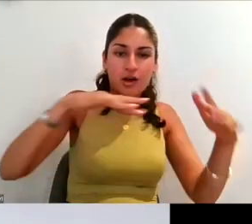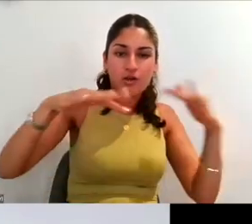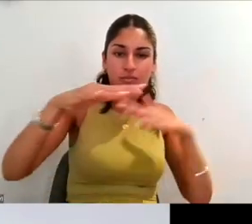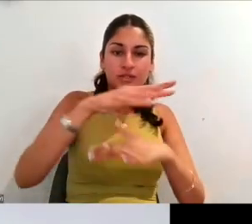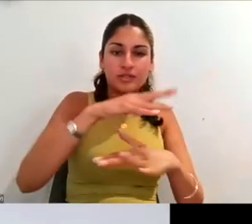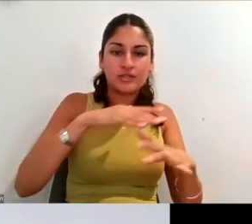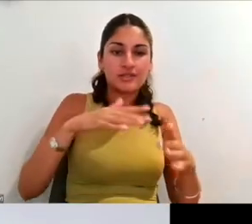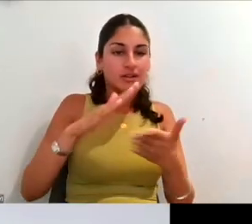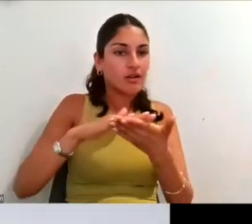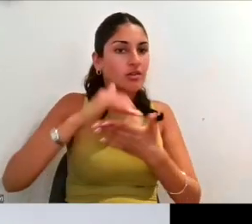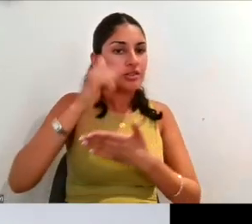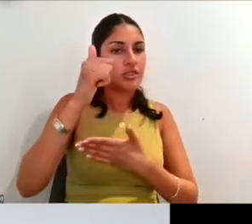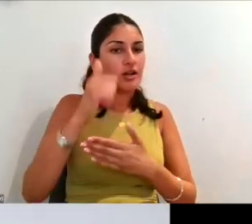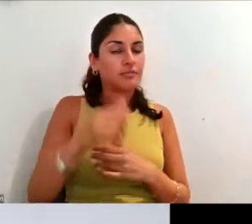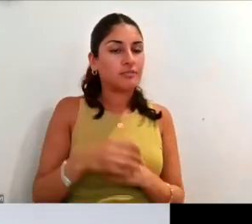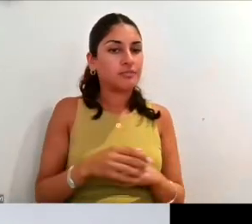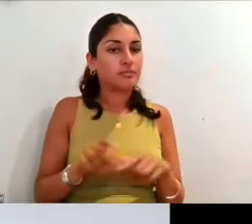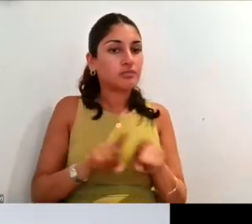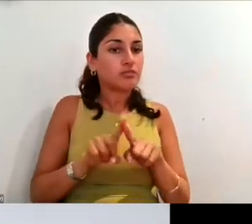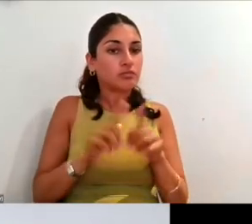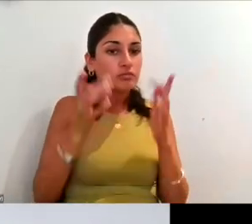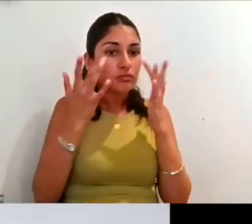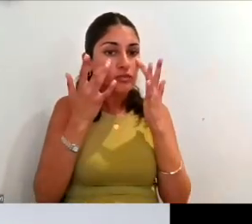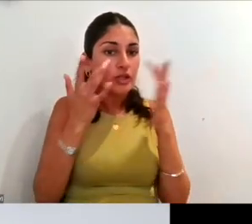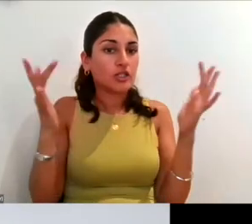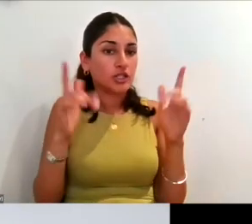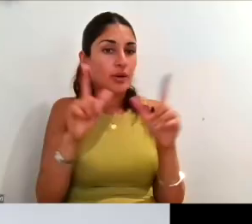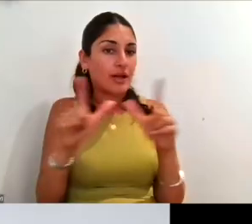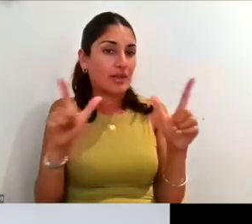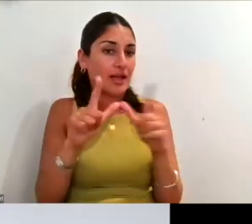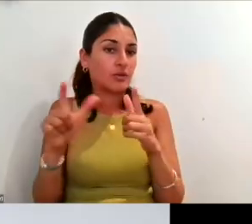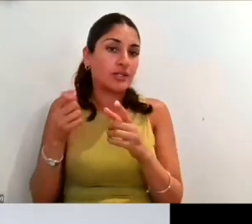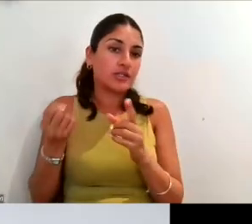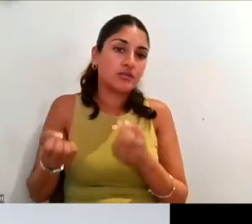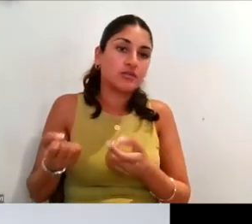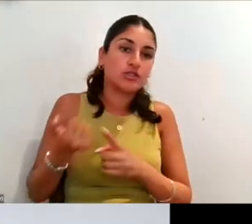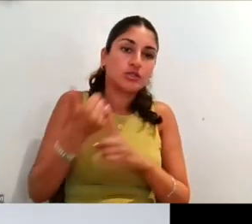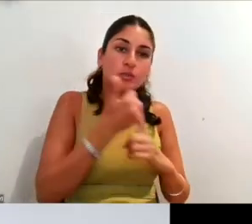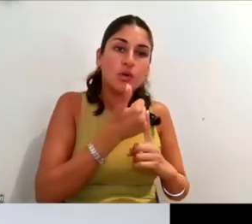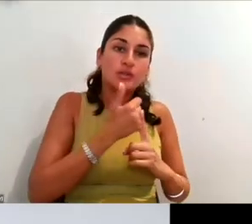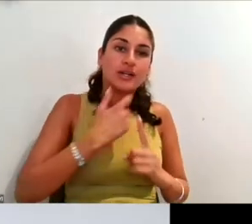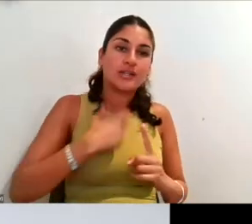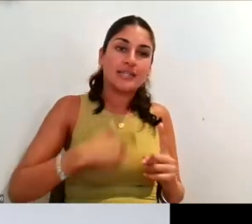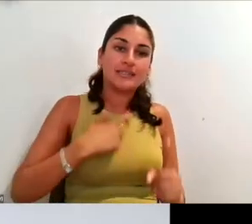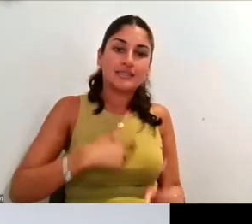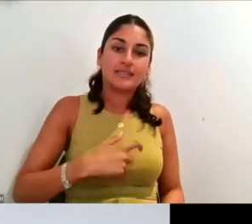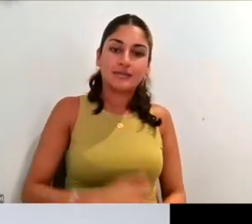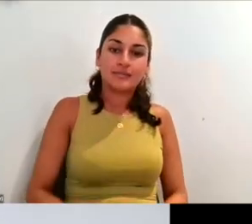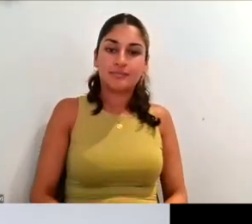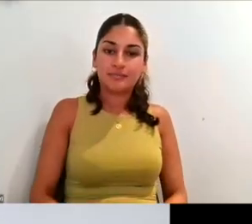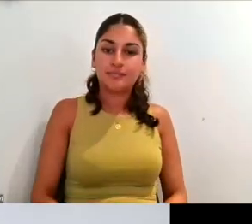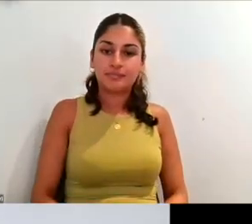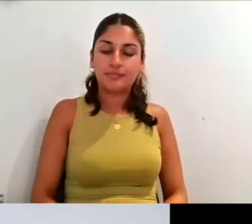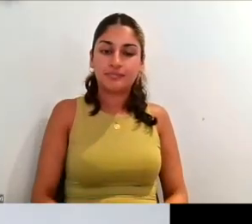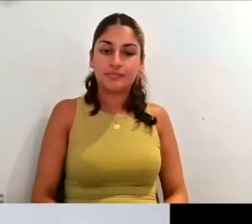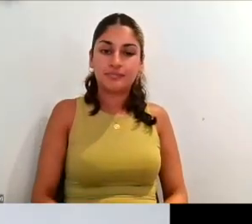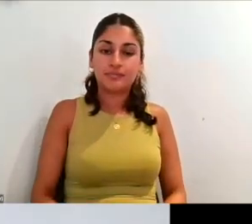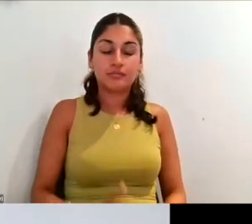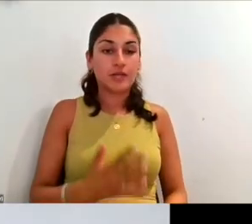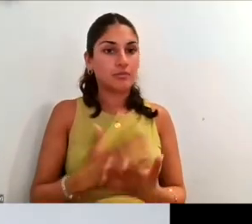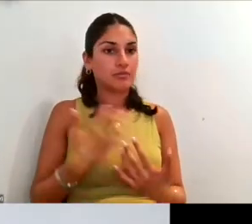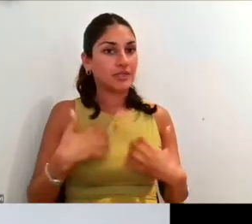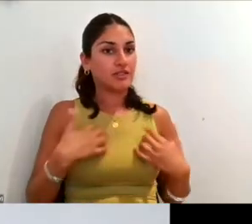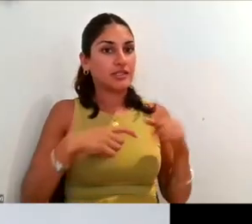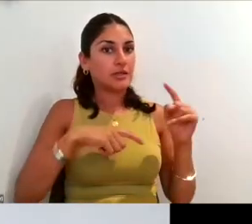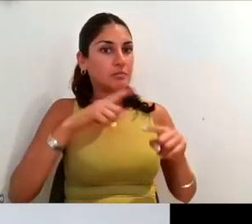how language can help someone find themselves. I think yeah, I'm really interested in multilingual